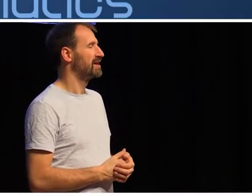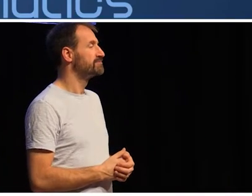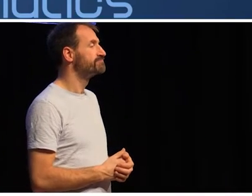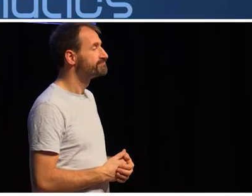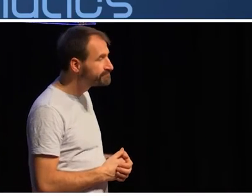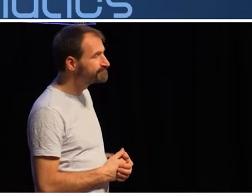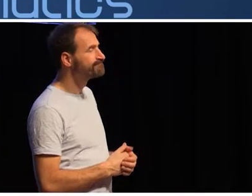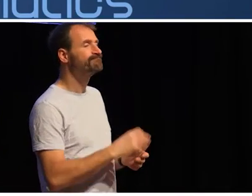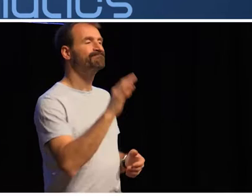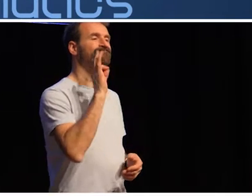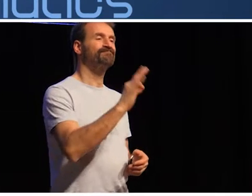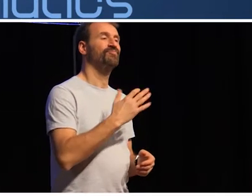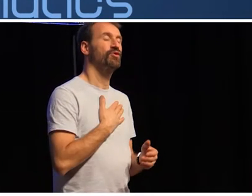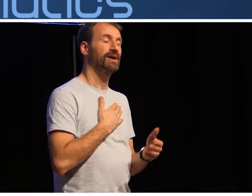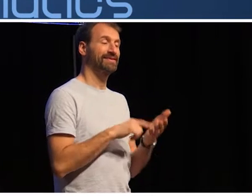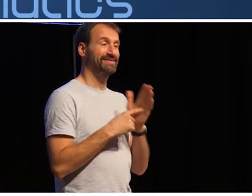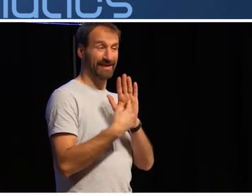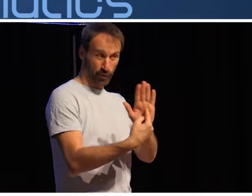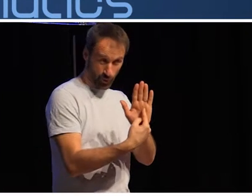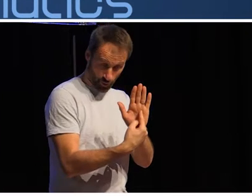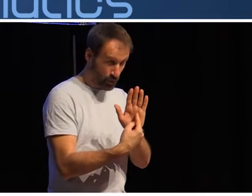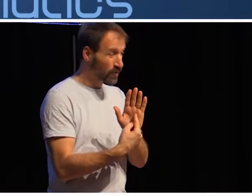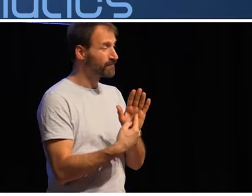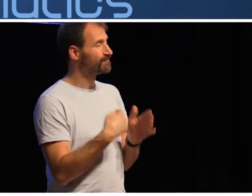For the demo now, I'm running